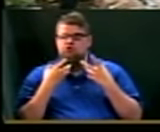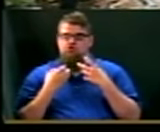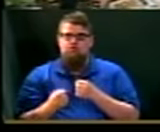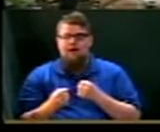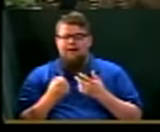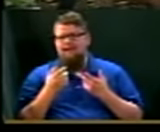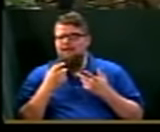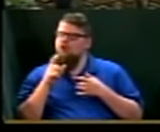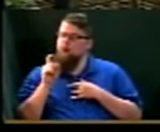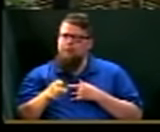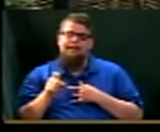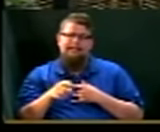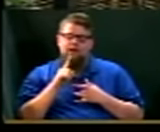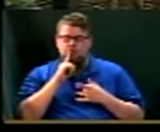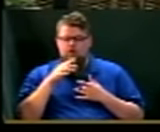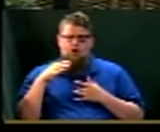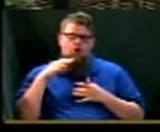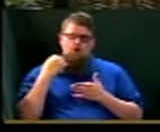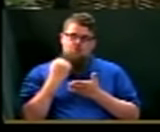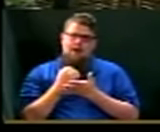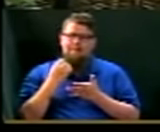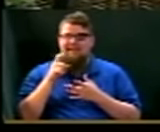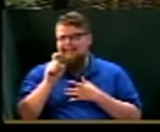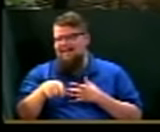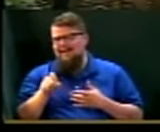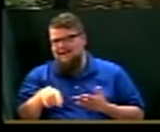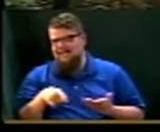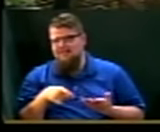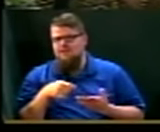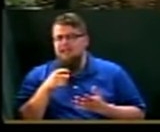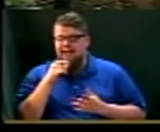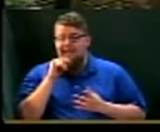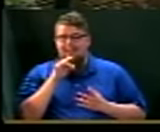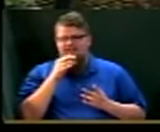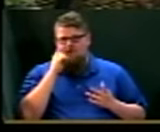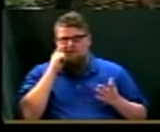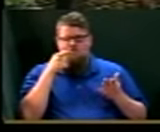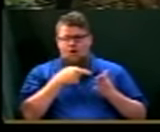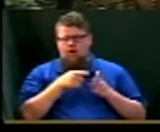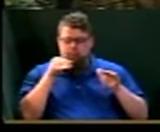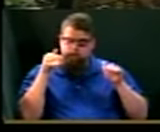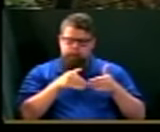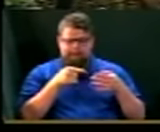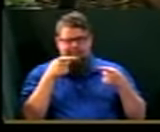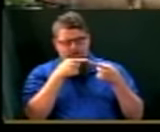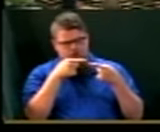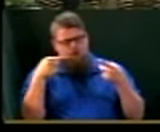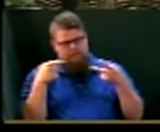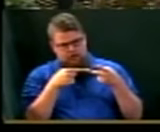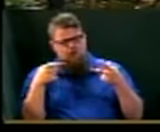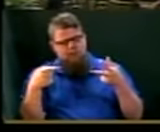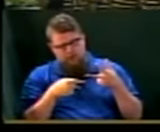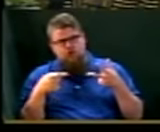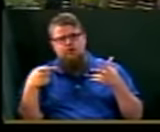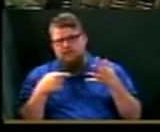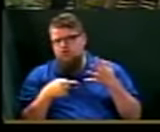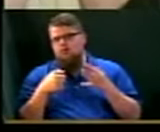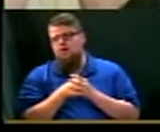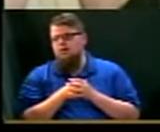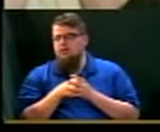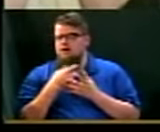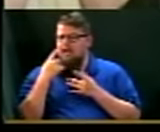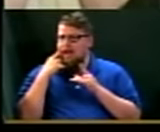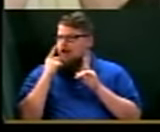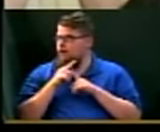with the weight that it, credibility, thank you, Ms. Hill, that it would if it's focused on one issue. Okay, Mr. Norman. Yeah, and I agree. I can